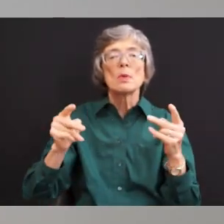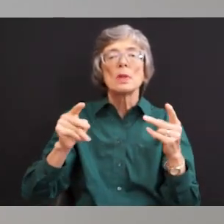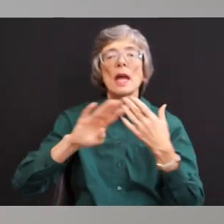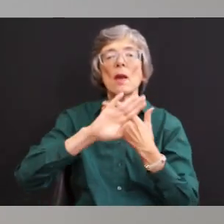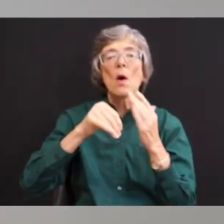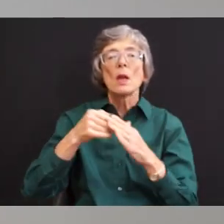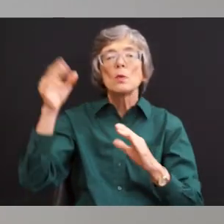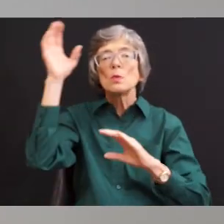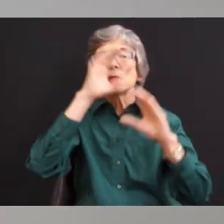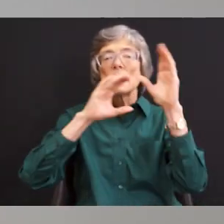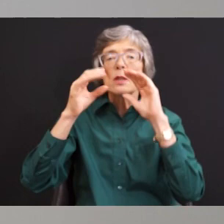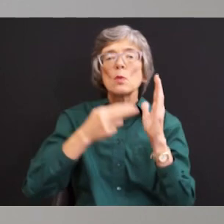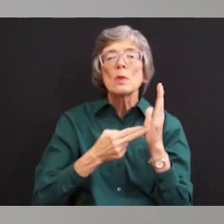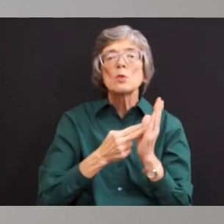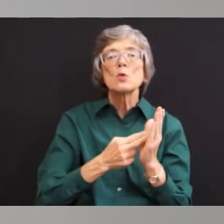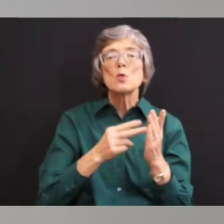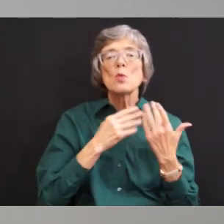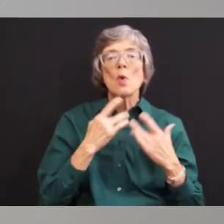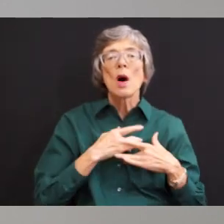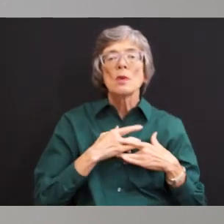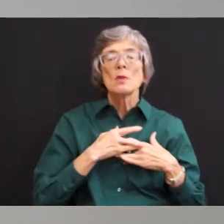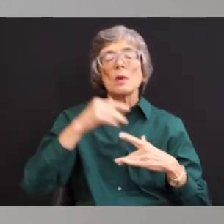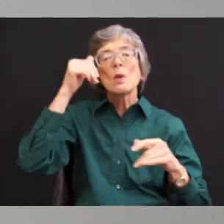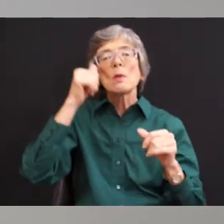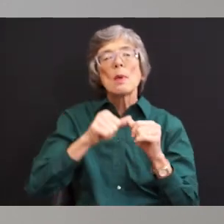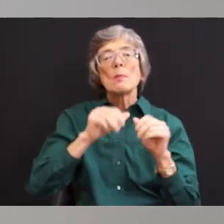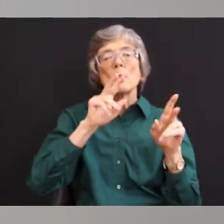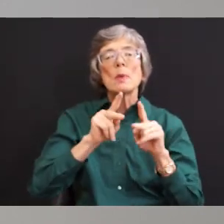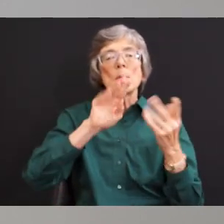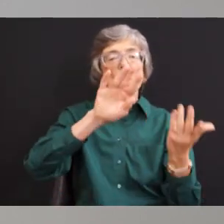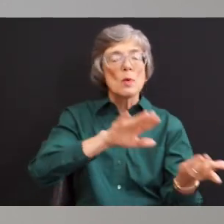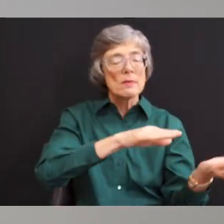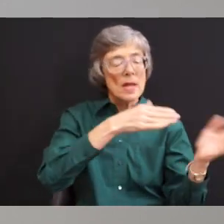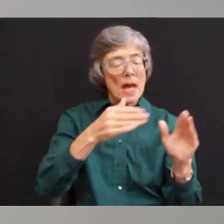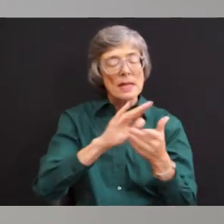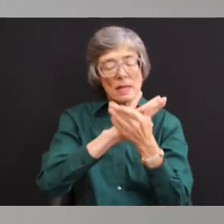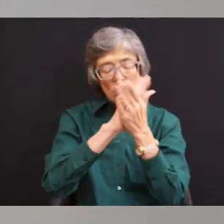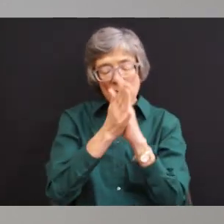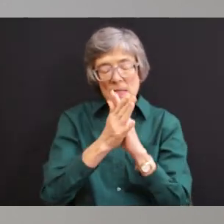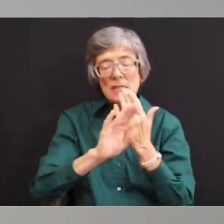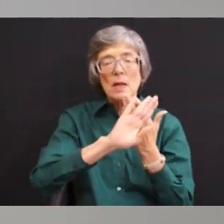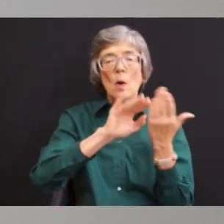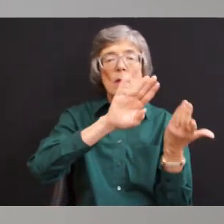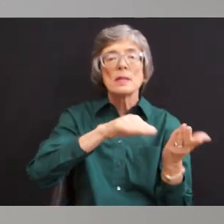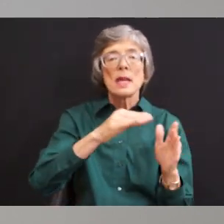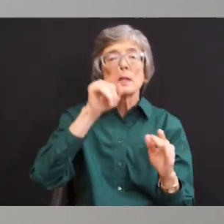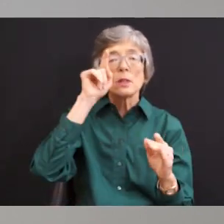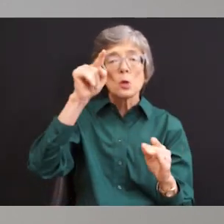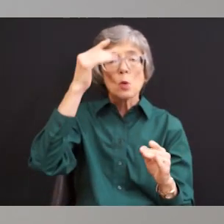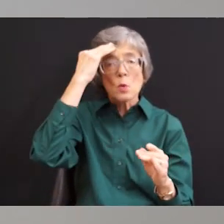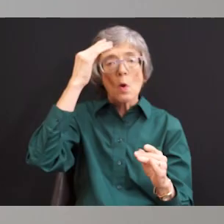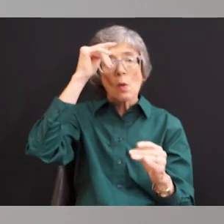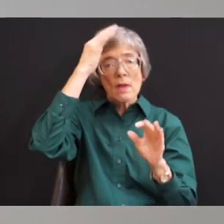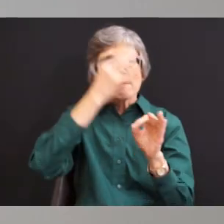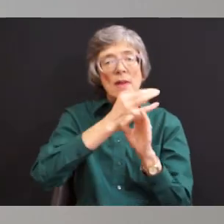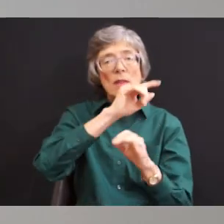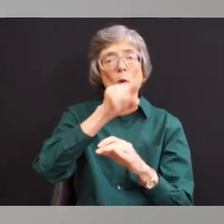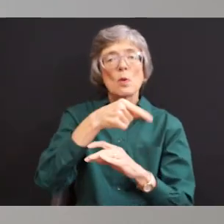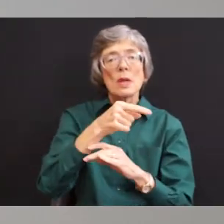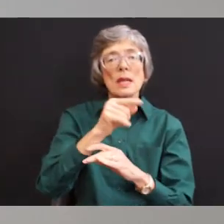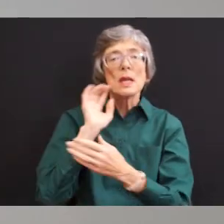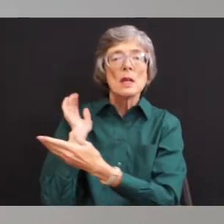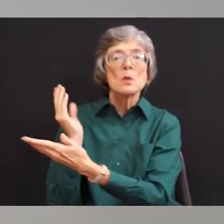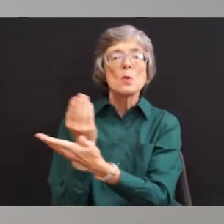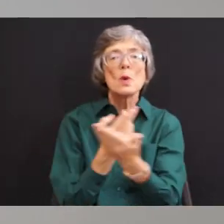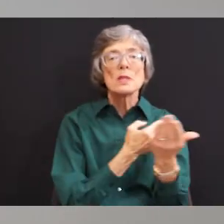sincere heart. Remember also those who have died in the peace of your Christ and all the dead, whose faith you alone have known. To all of us, your children,